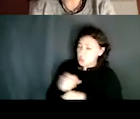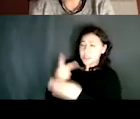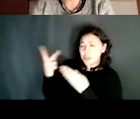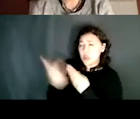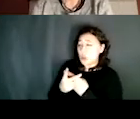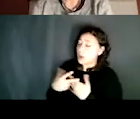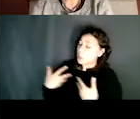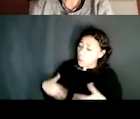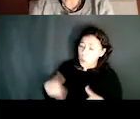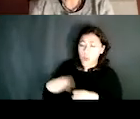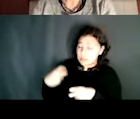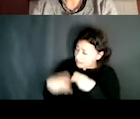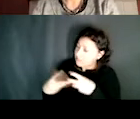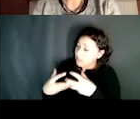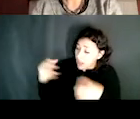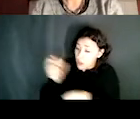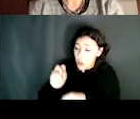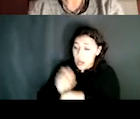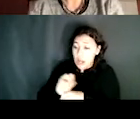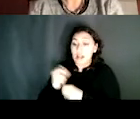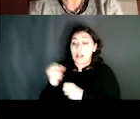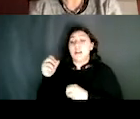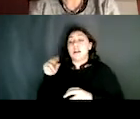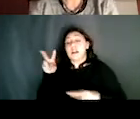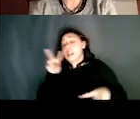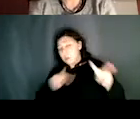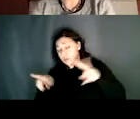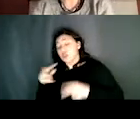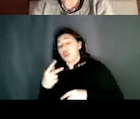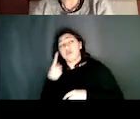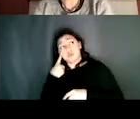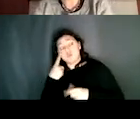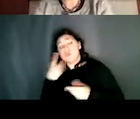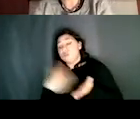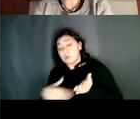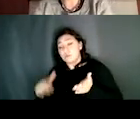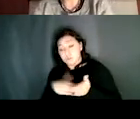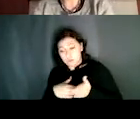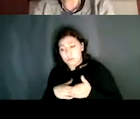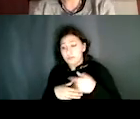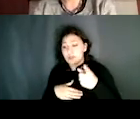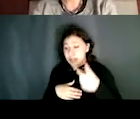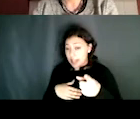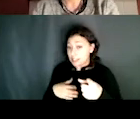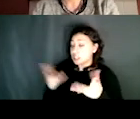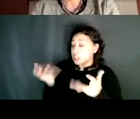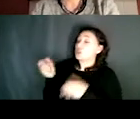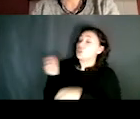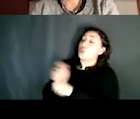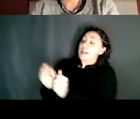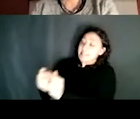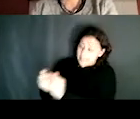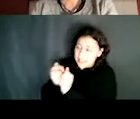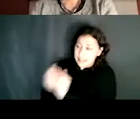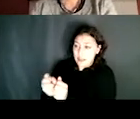advisor. Dr. Patricia Rizika strives to have her students work with her, not for her."